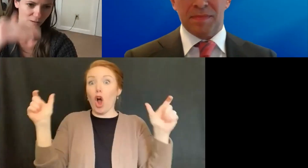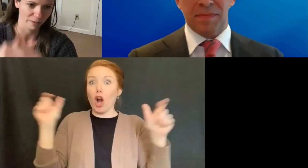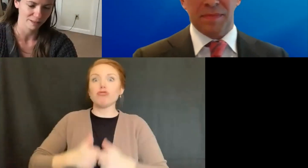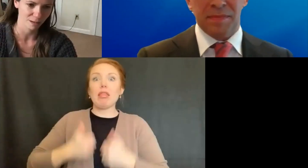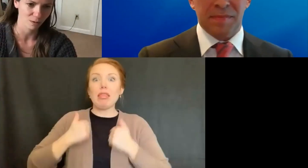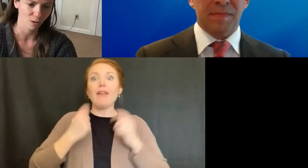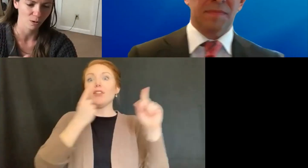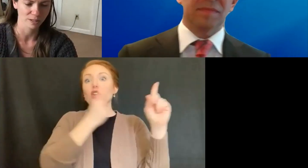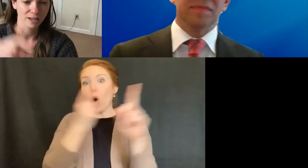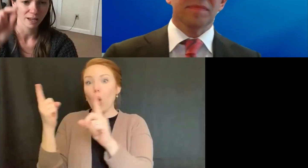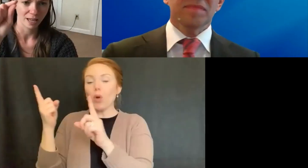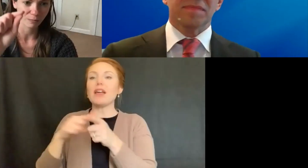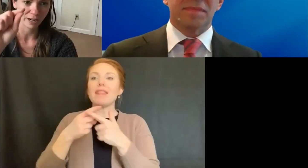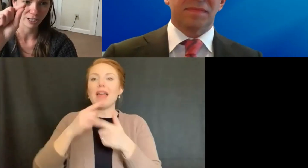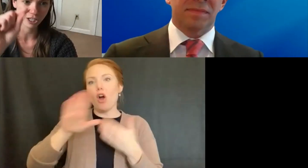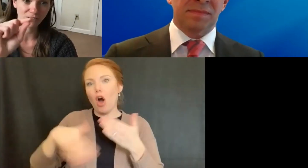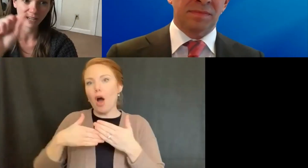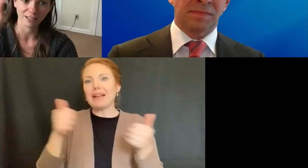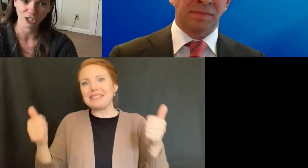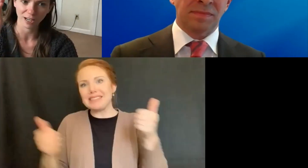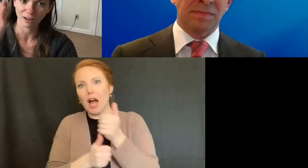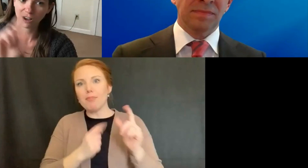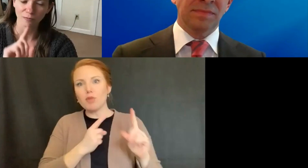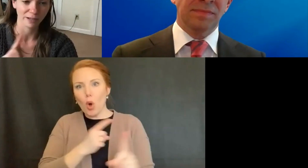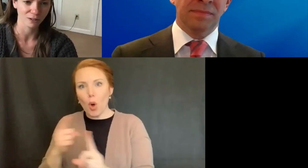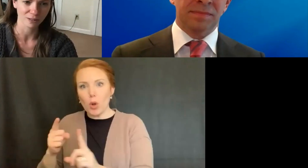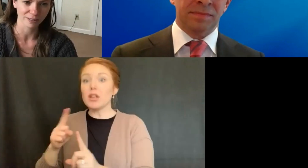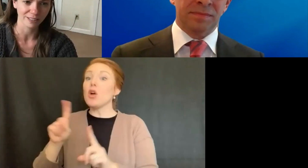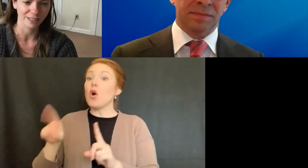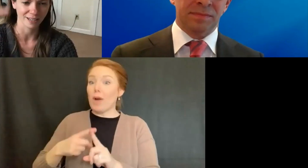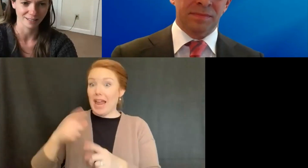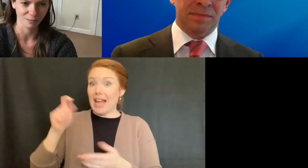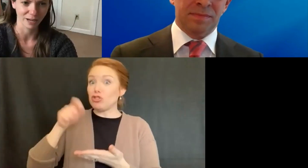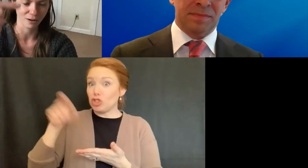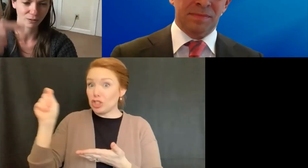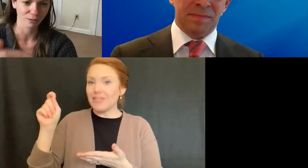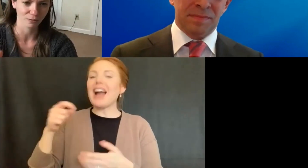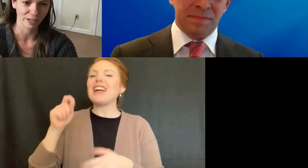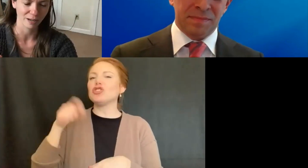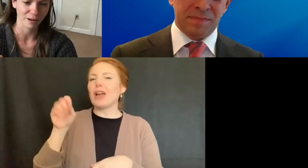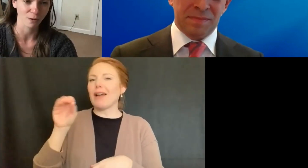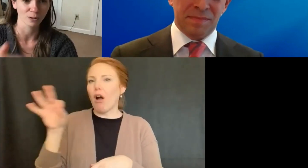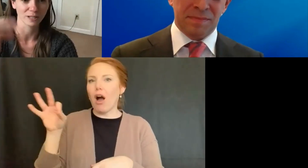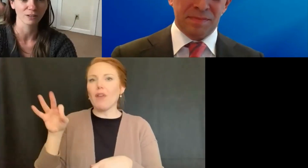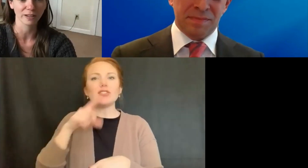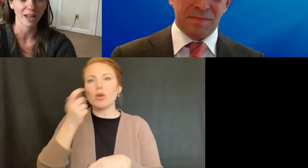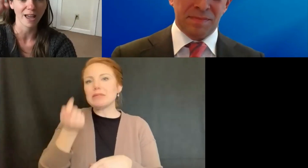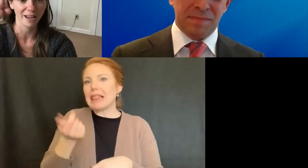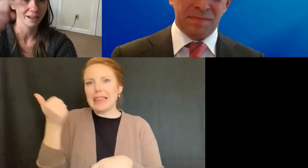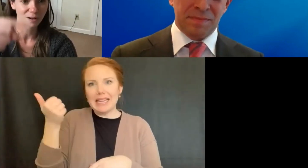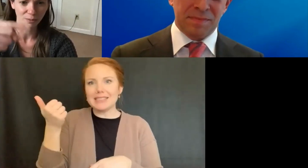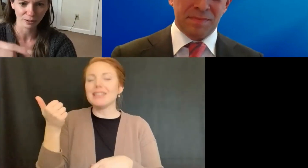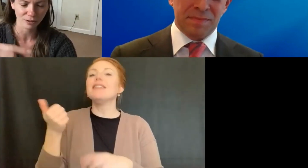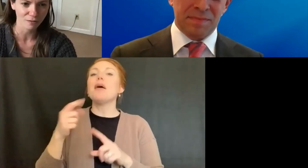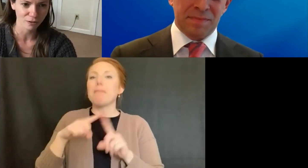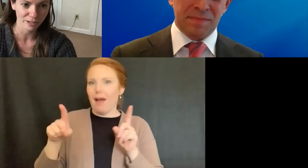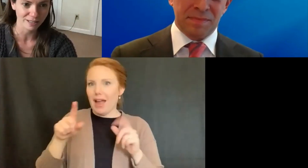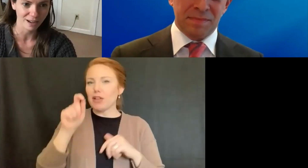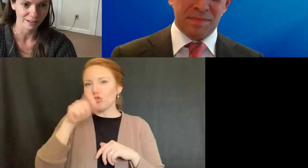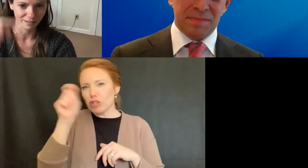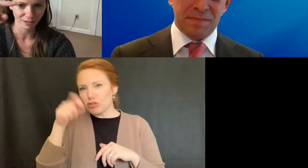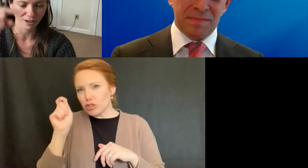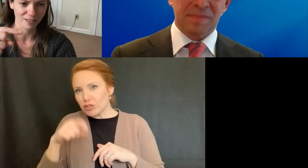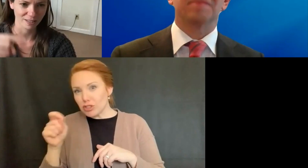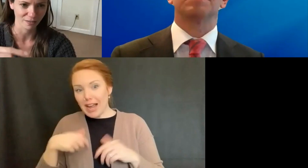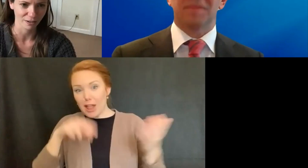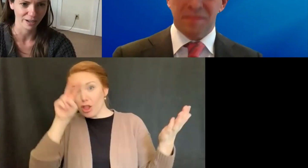and then all my sub goals. And then when I achieve it, I check it off, but I don't delete it. Because then when I go through reading my goals, I look at, hey, look at all I've already